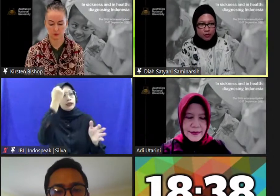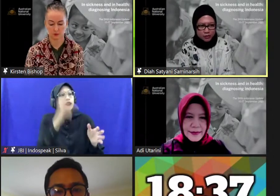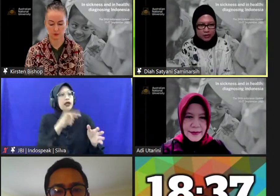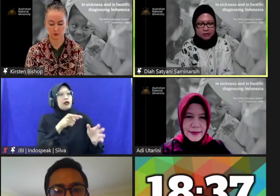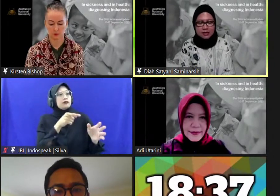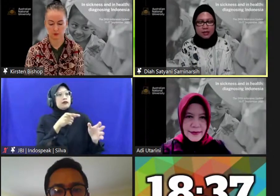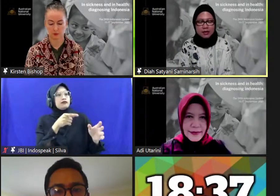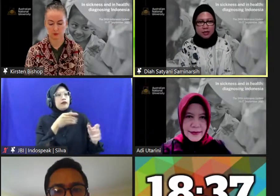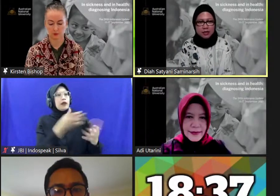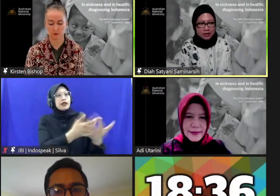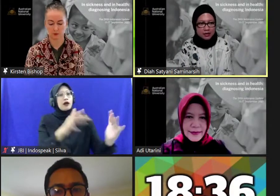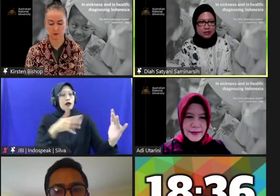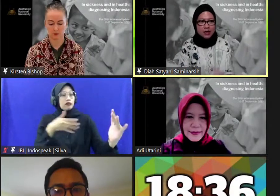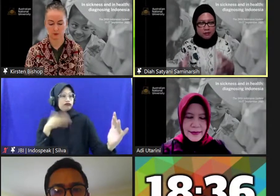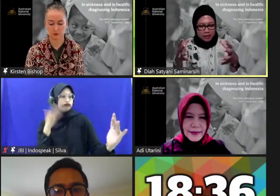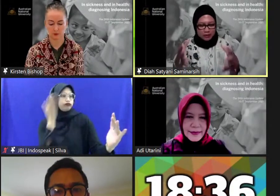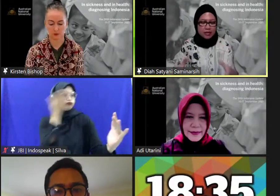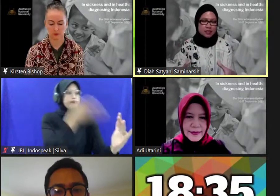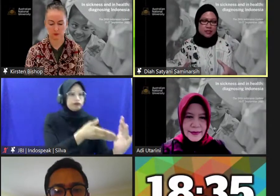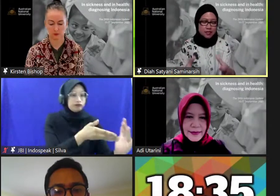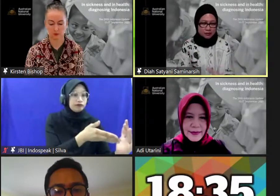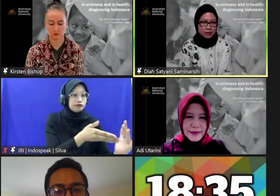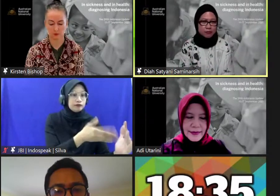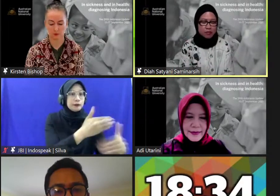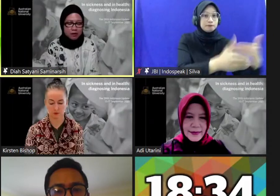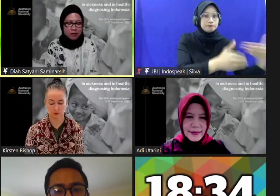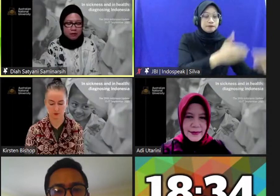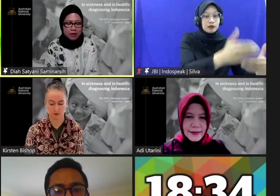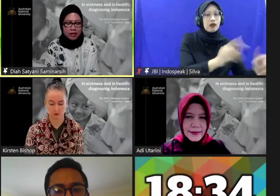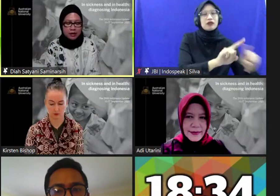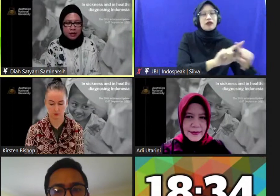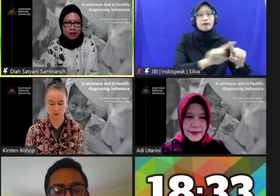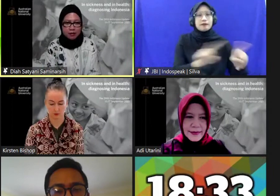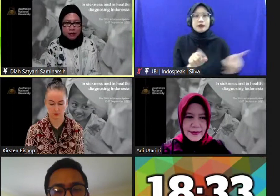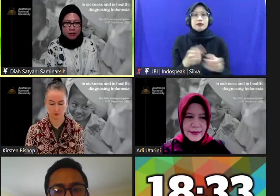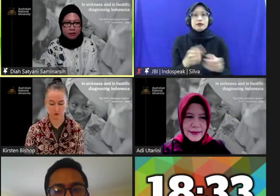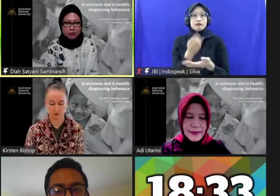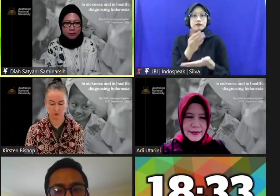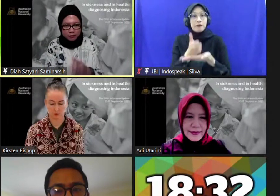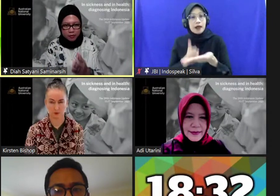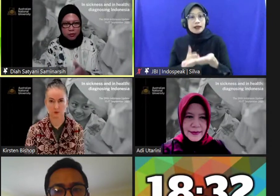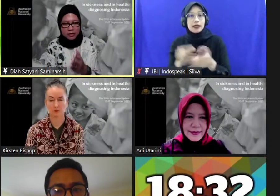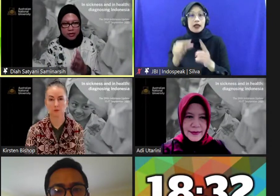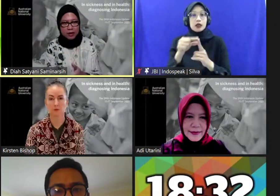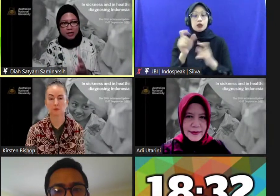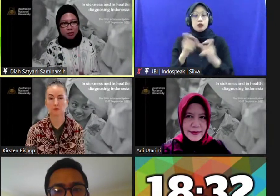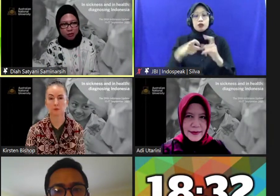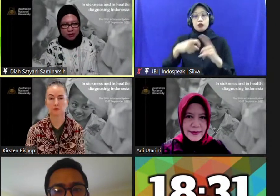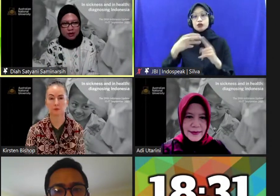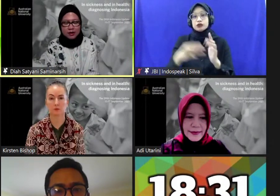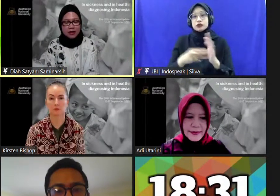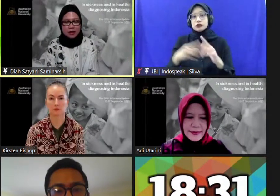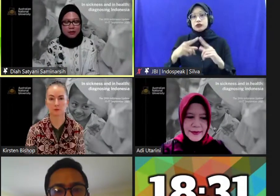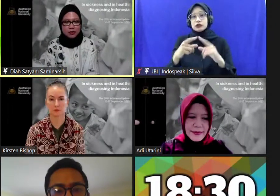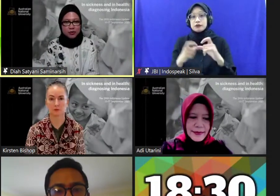more volunteers, but others are being very strict and going by the